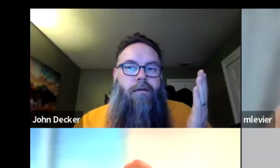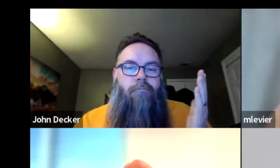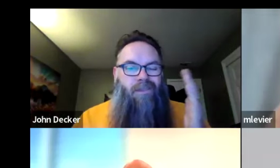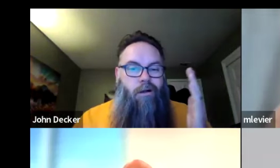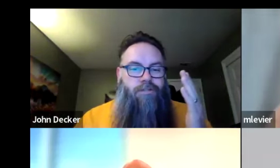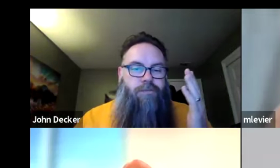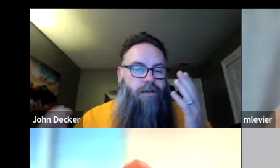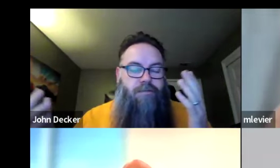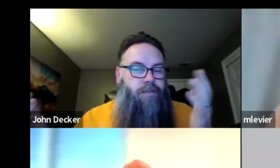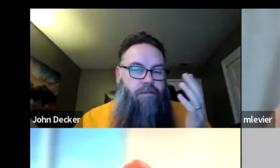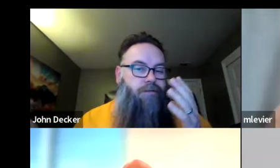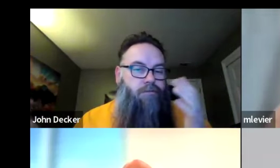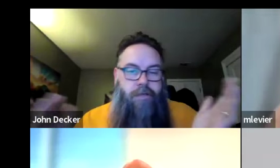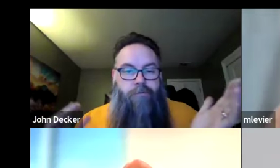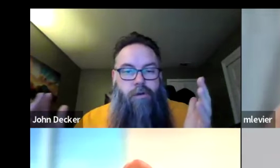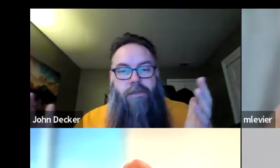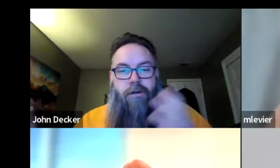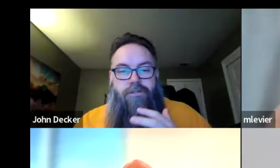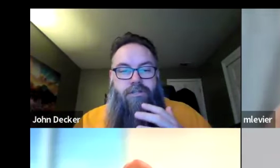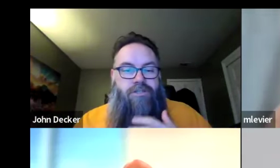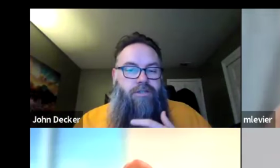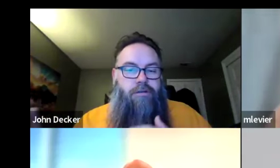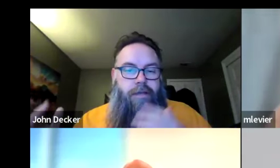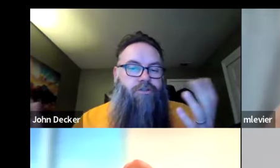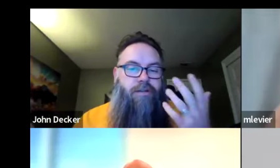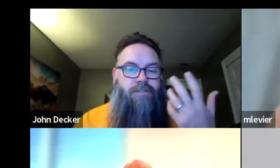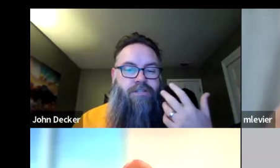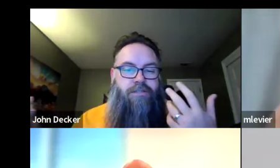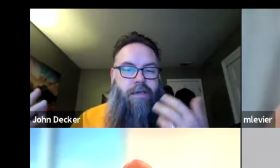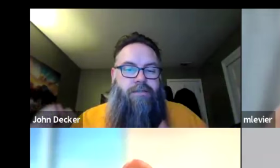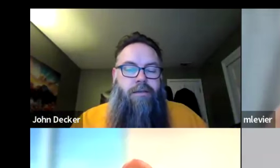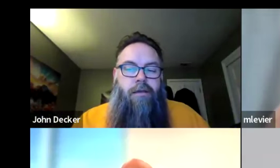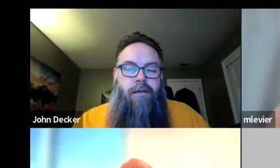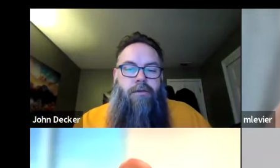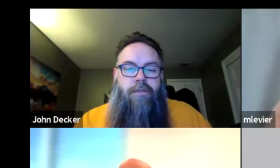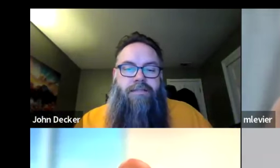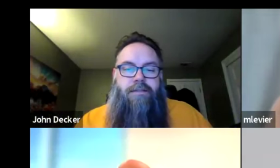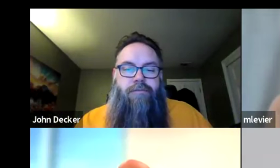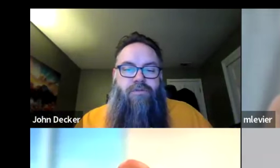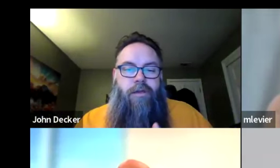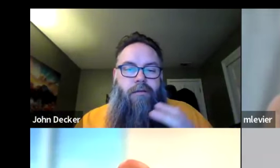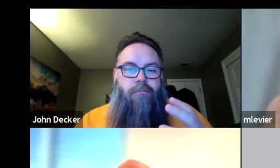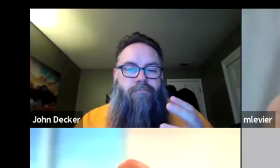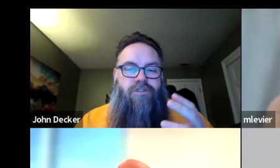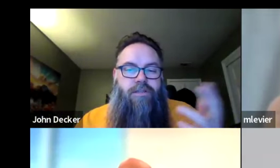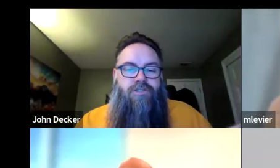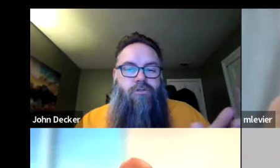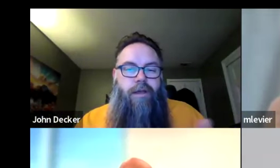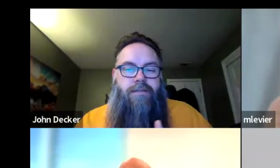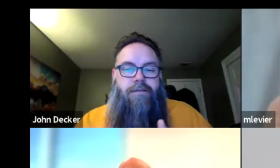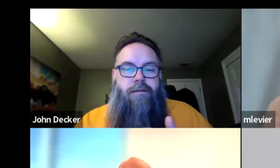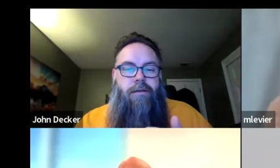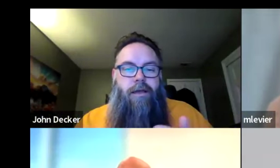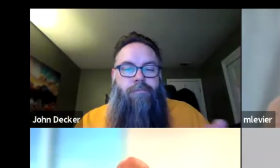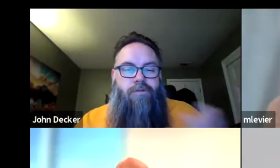rate methodology, possibly even too, like if your rate methodology is changing, like in transportation's case, that's the difference between the